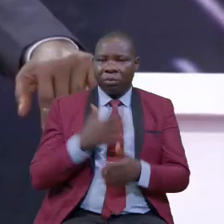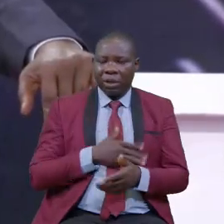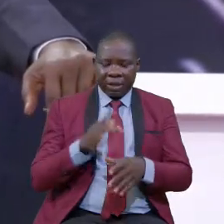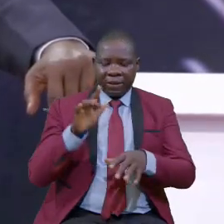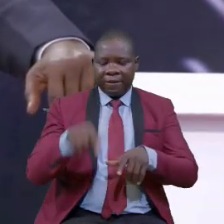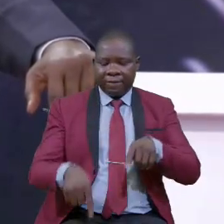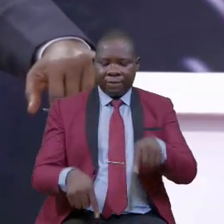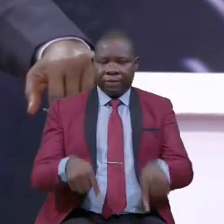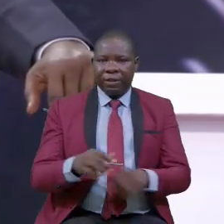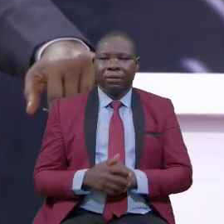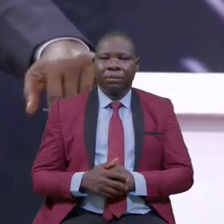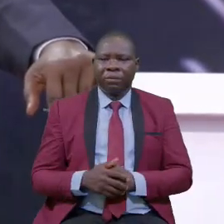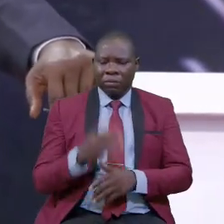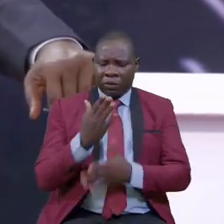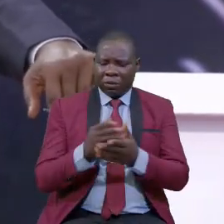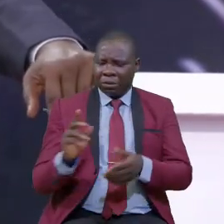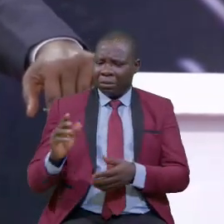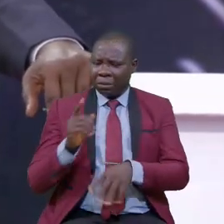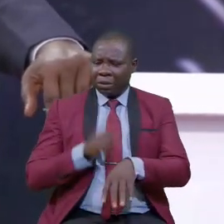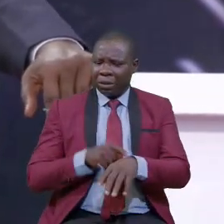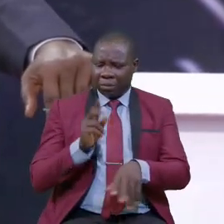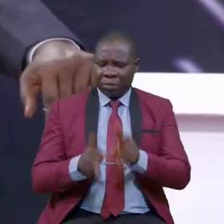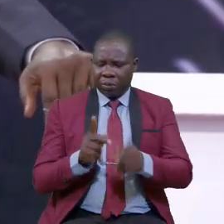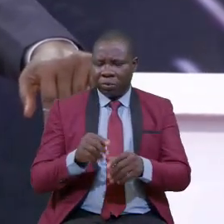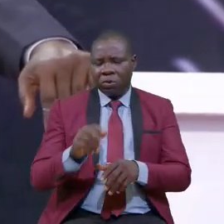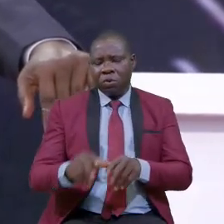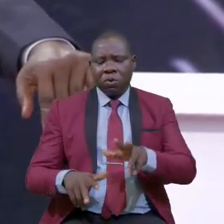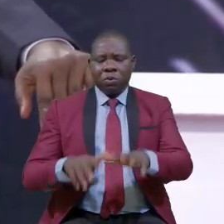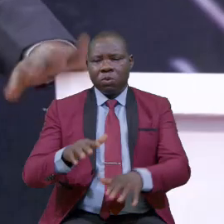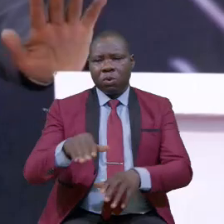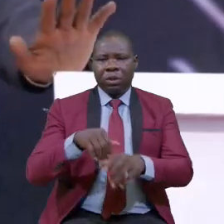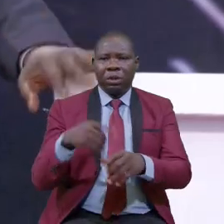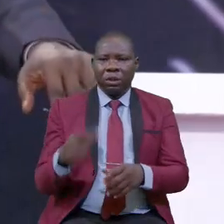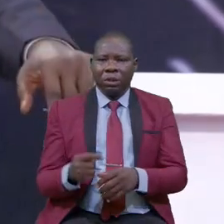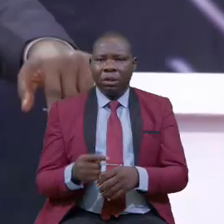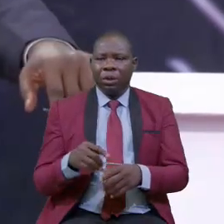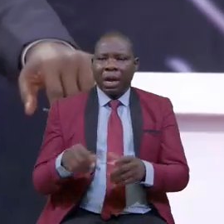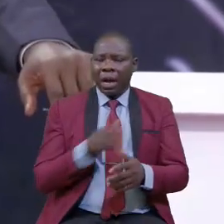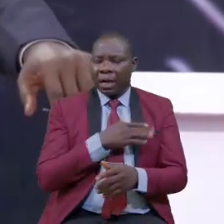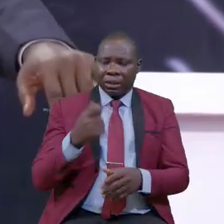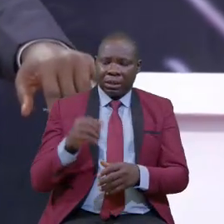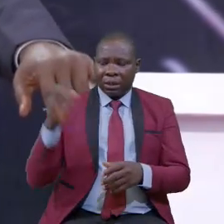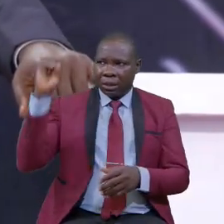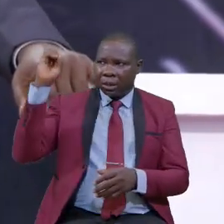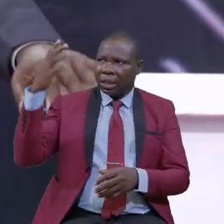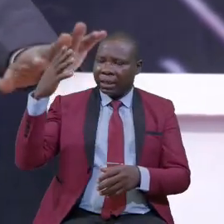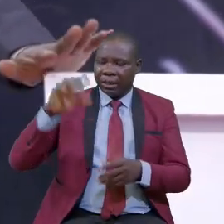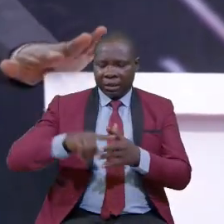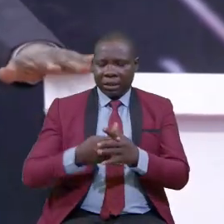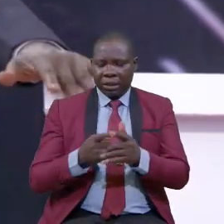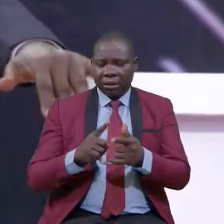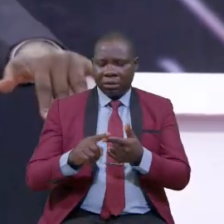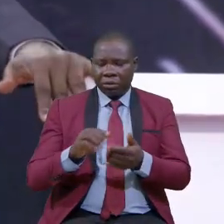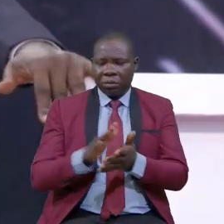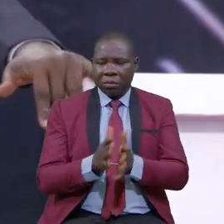sometimes we keep on walking and the light is becoming deam and then the light of the sky